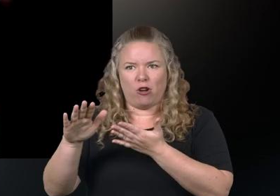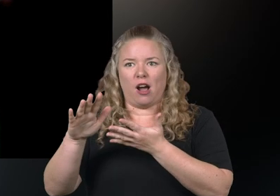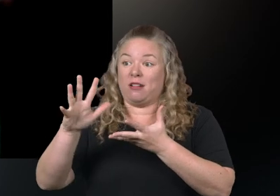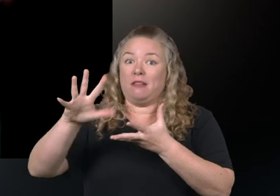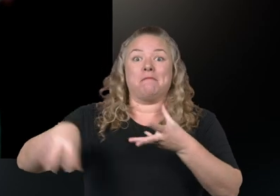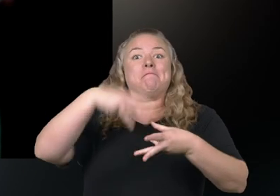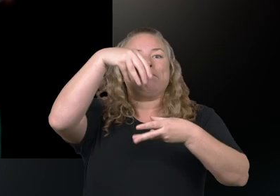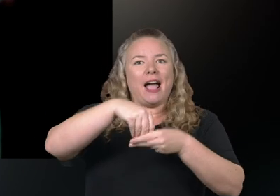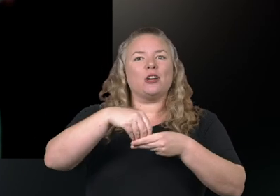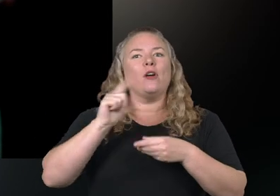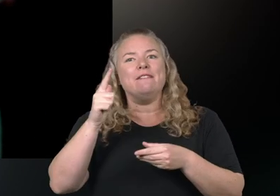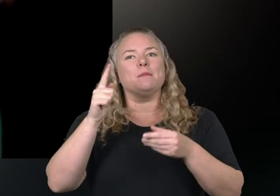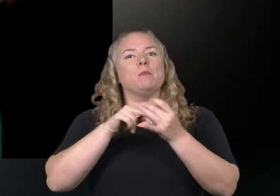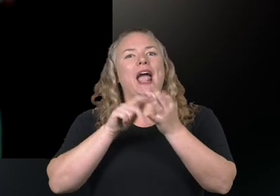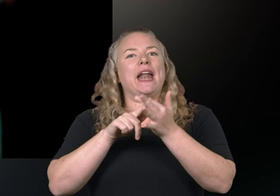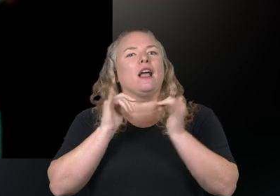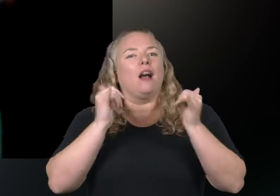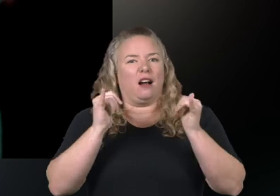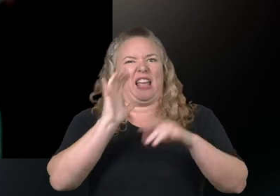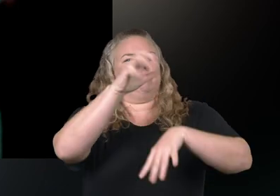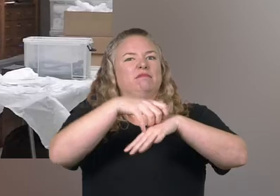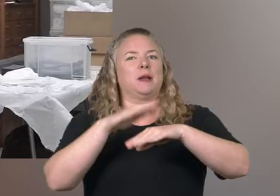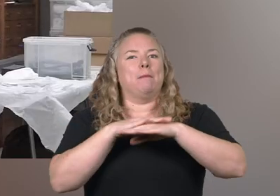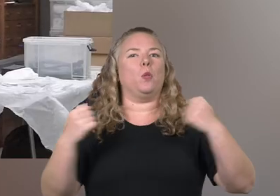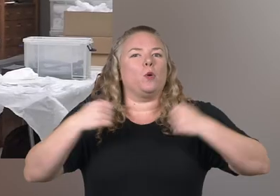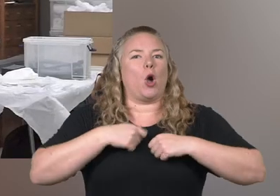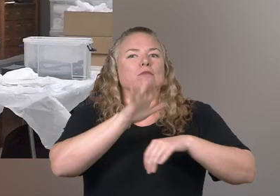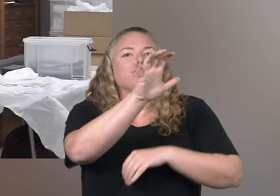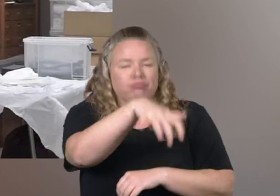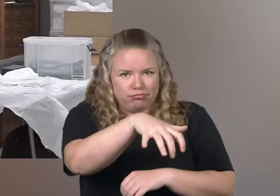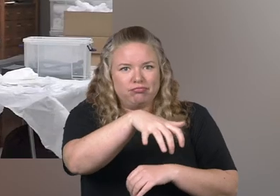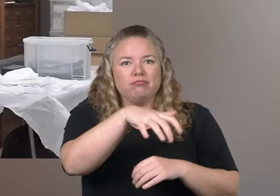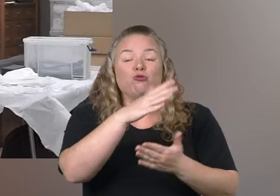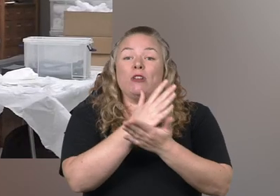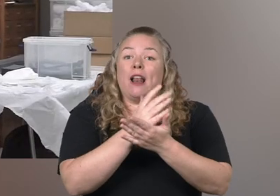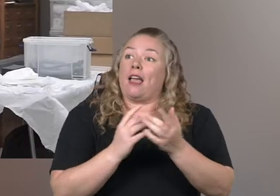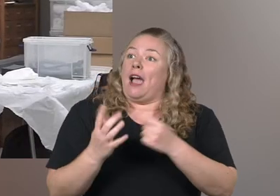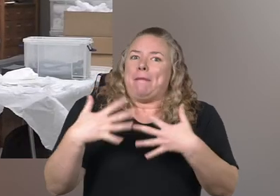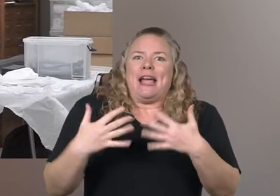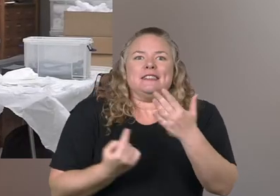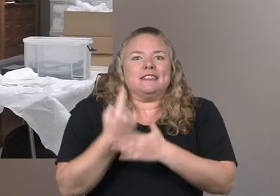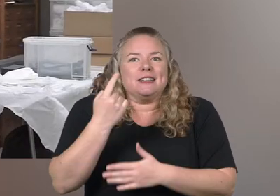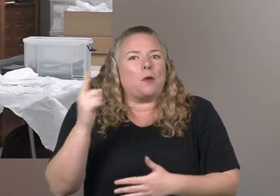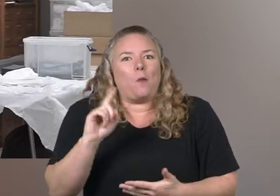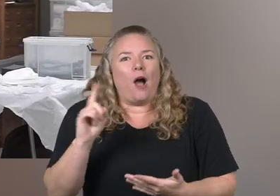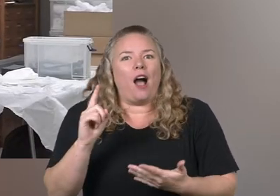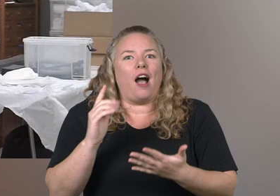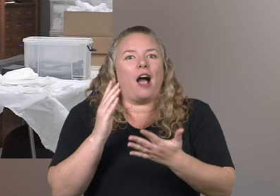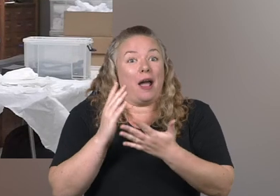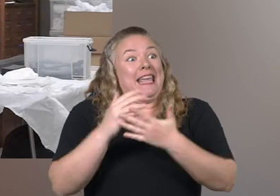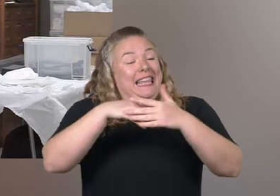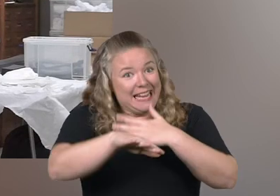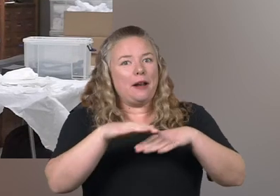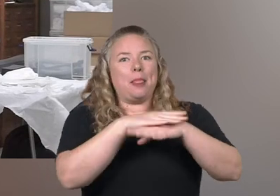the Blue Coat, which was an amazing moment. And I think the fact that that work was shown at